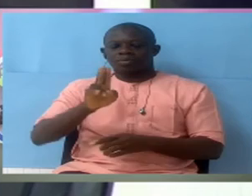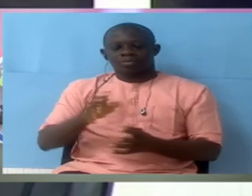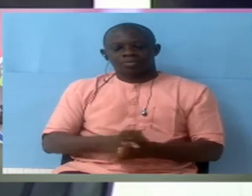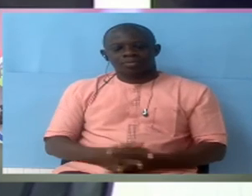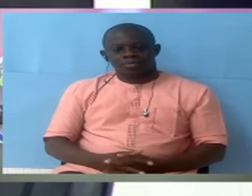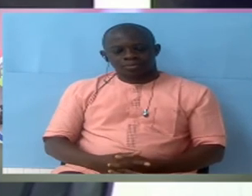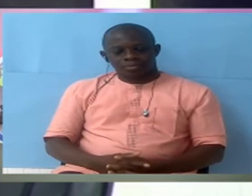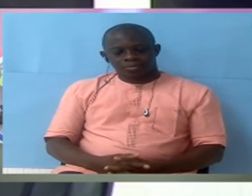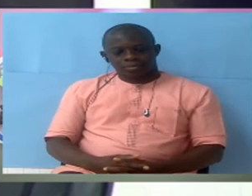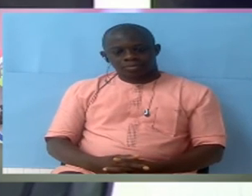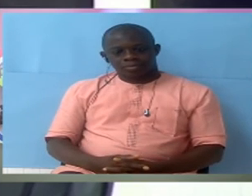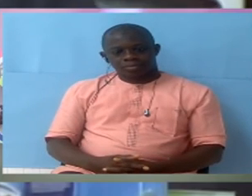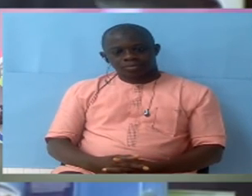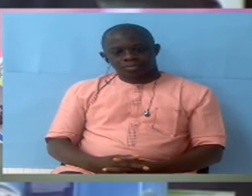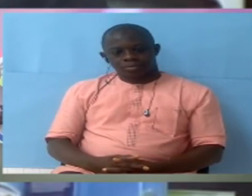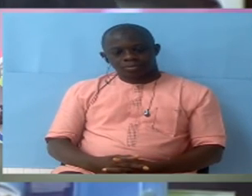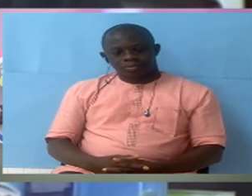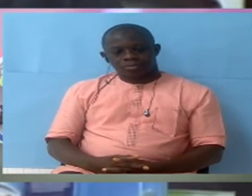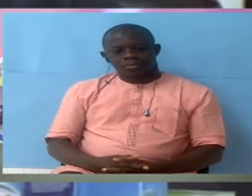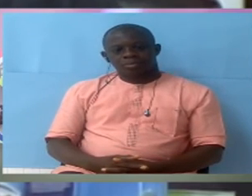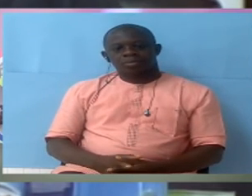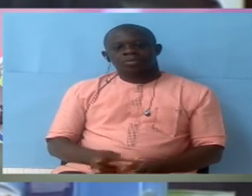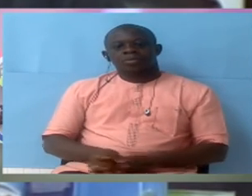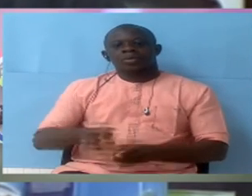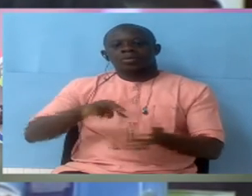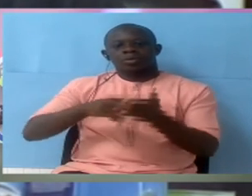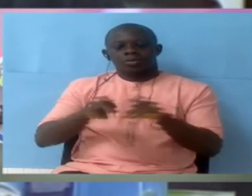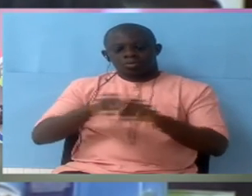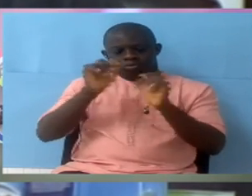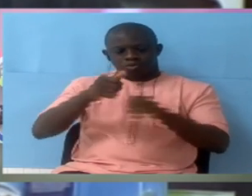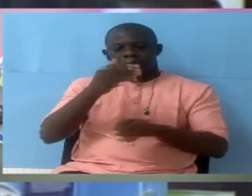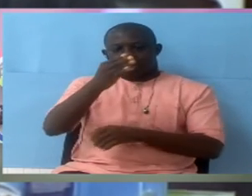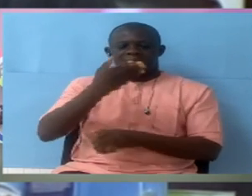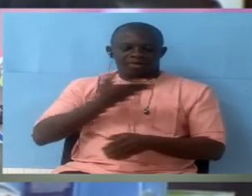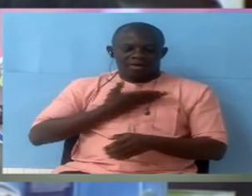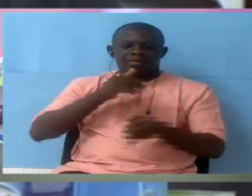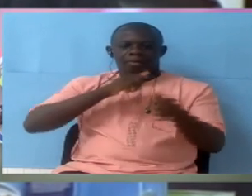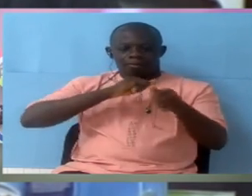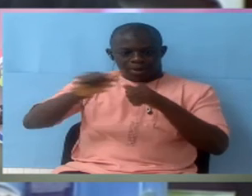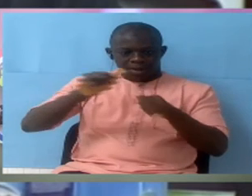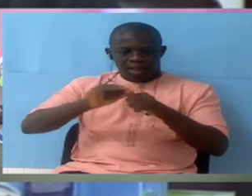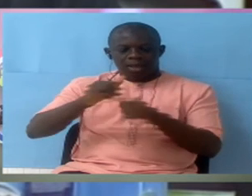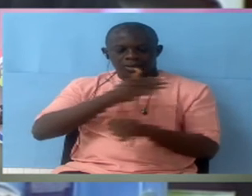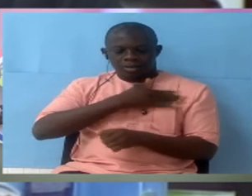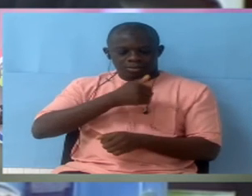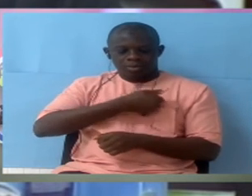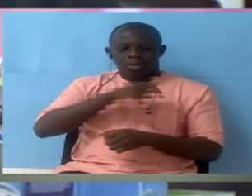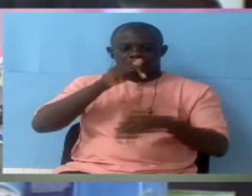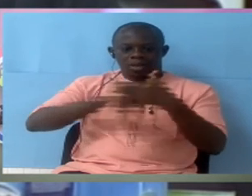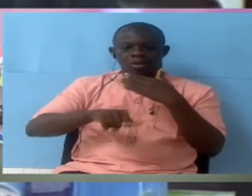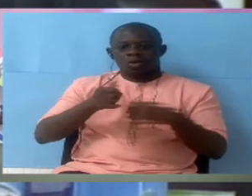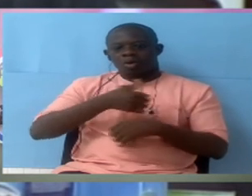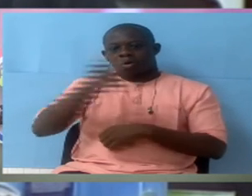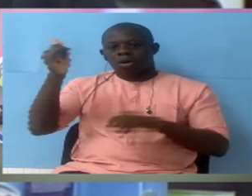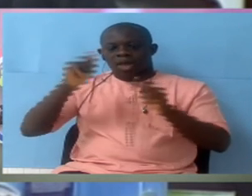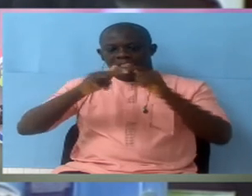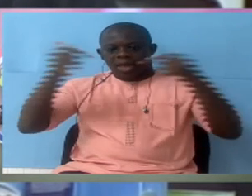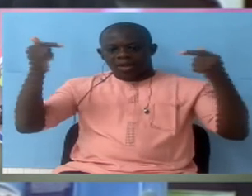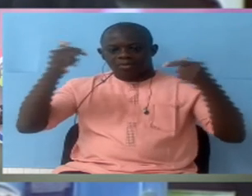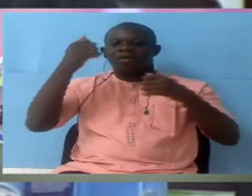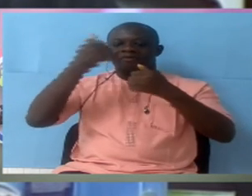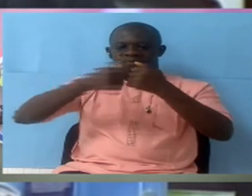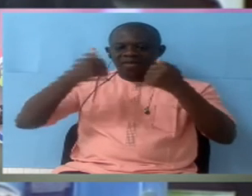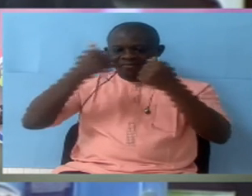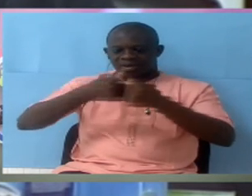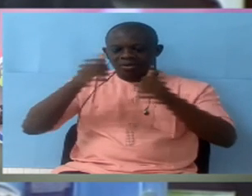ñu japp la metti tal la nonu you probably would have had better treatment in the hands of that enemy combatant hejna sax